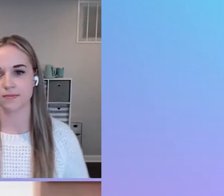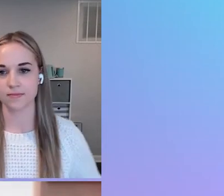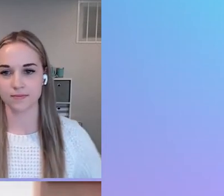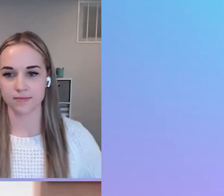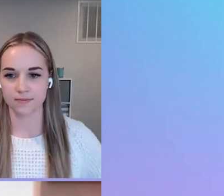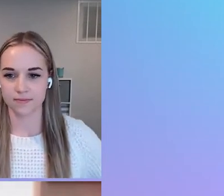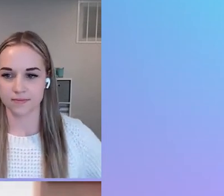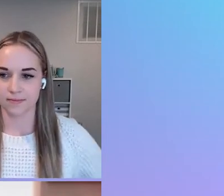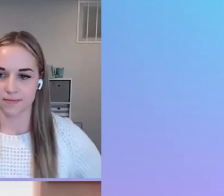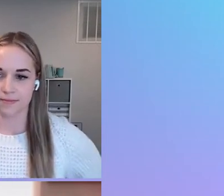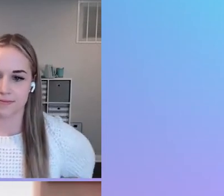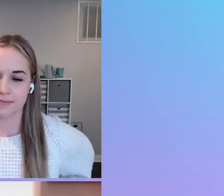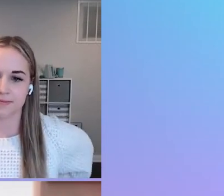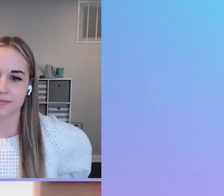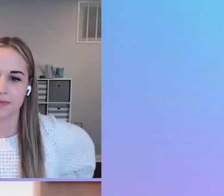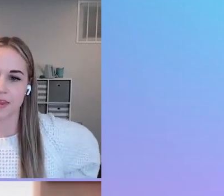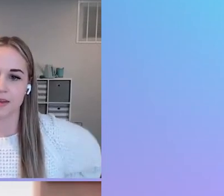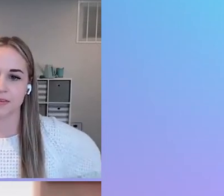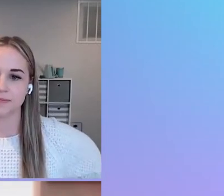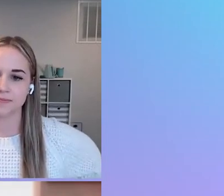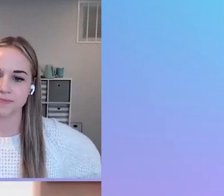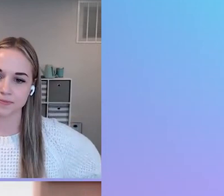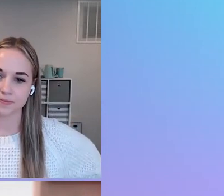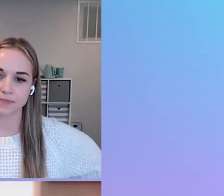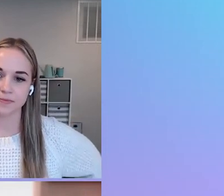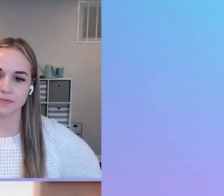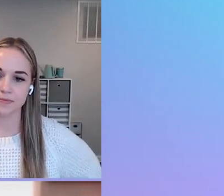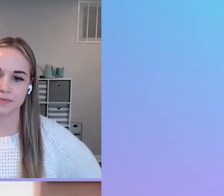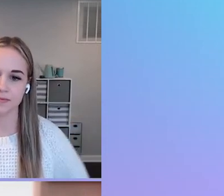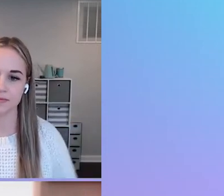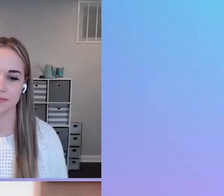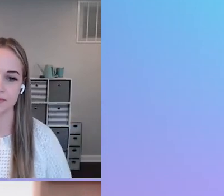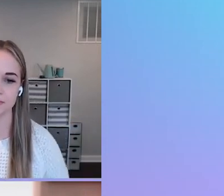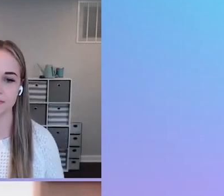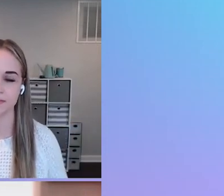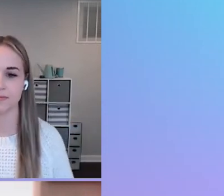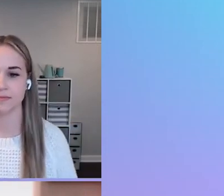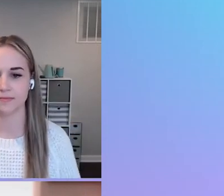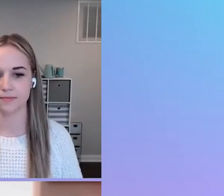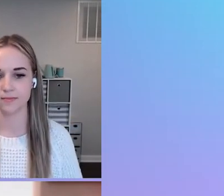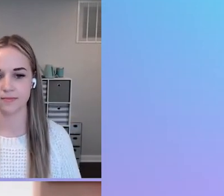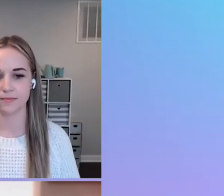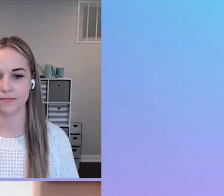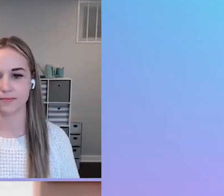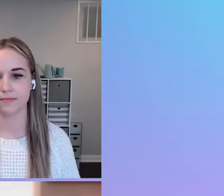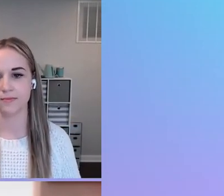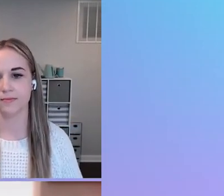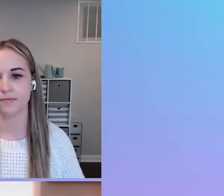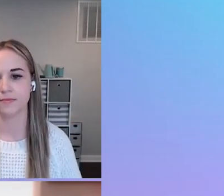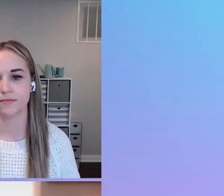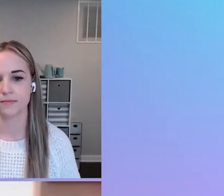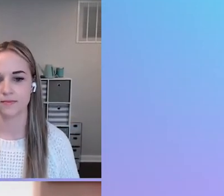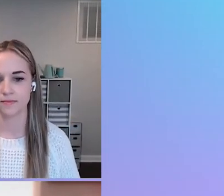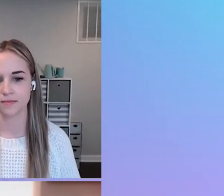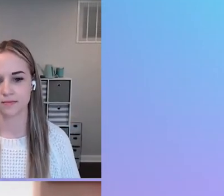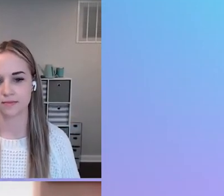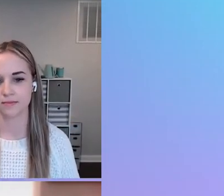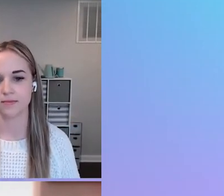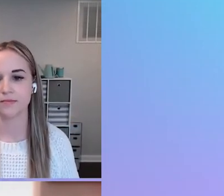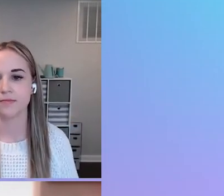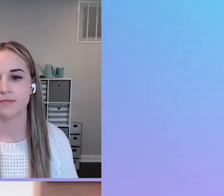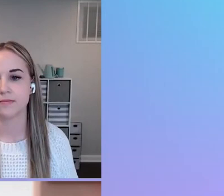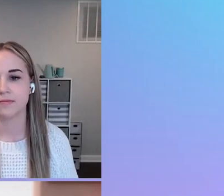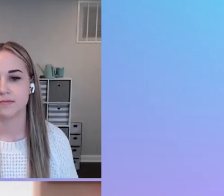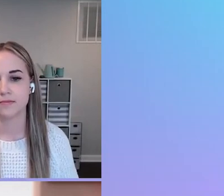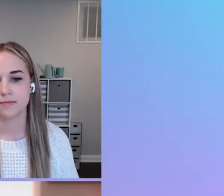together. But now it's open-ended and anybody can do the onboarding whenever they can,